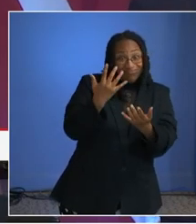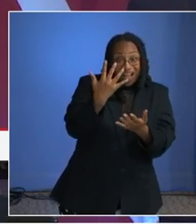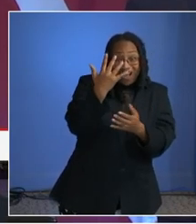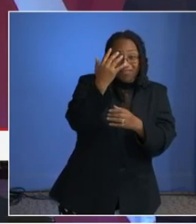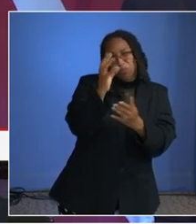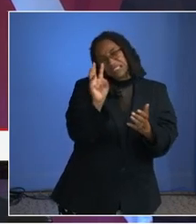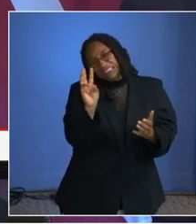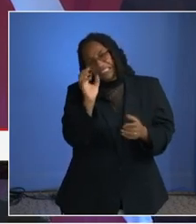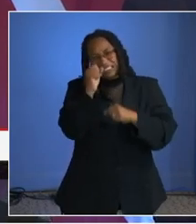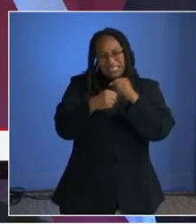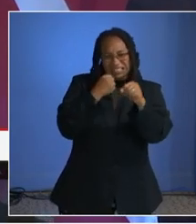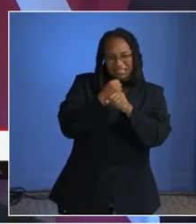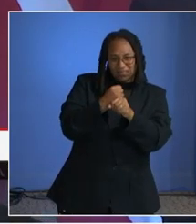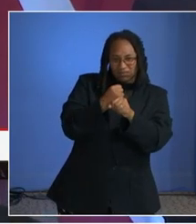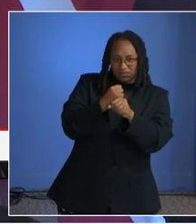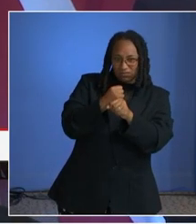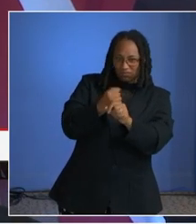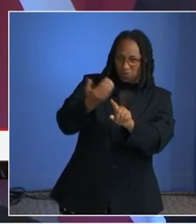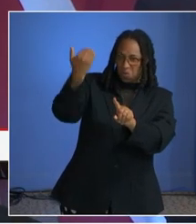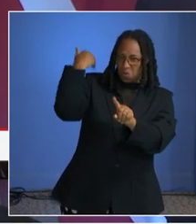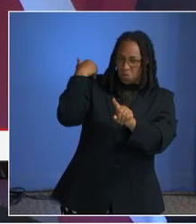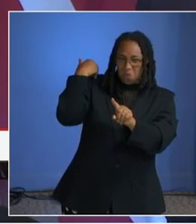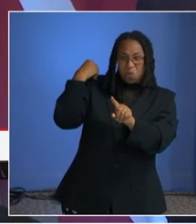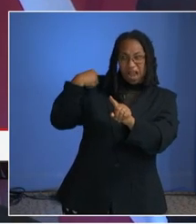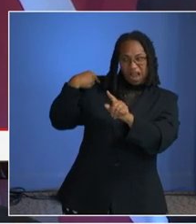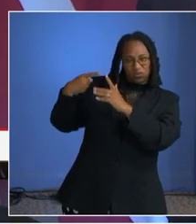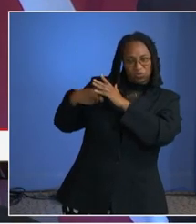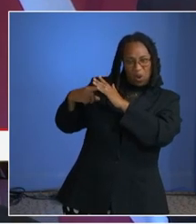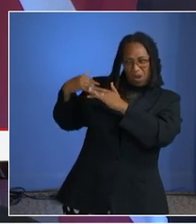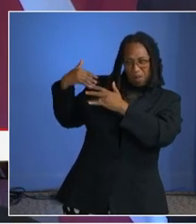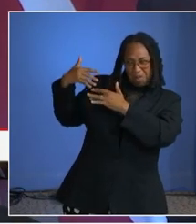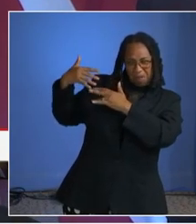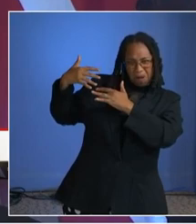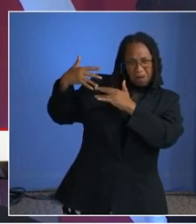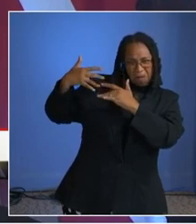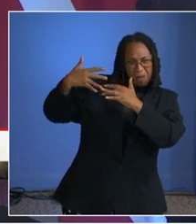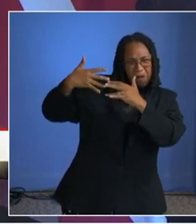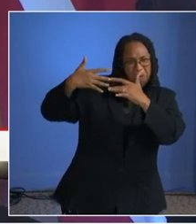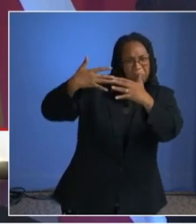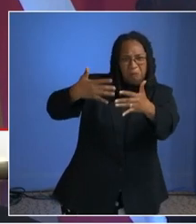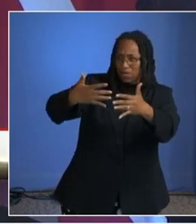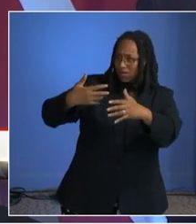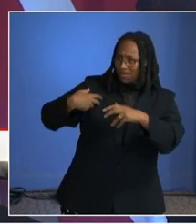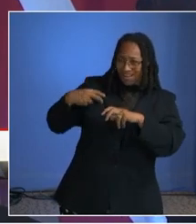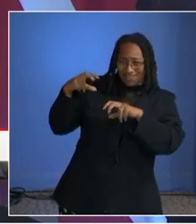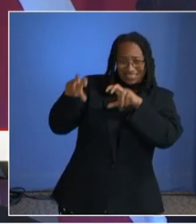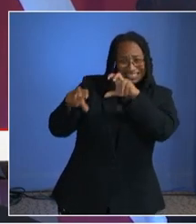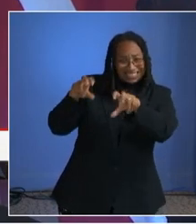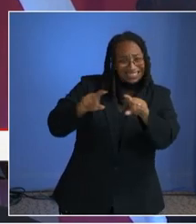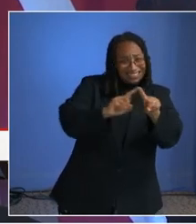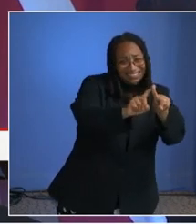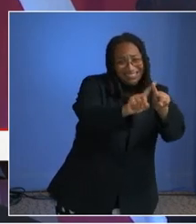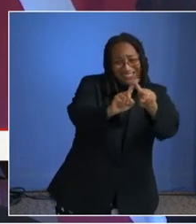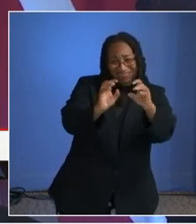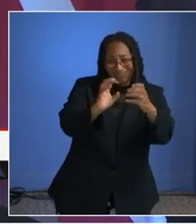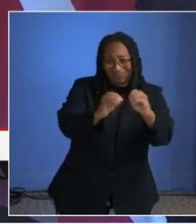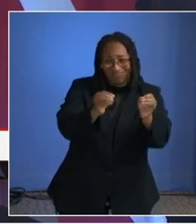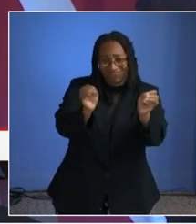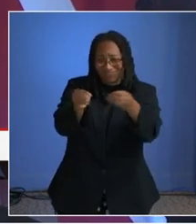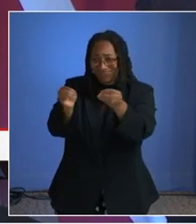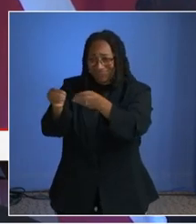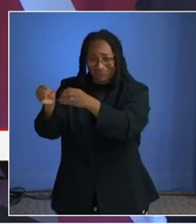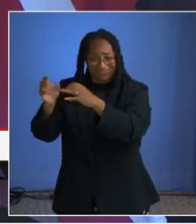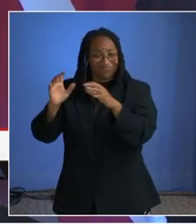is pretty amazing. I think we started out with a $5 million investment in that office, and now it's over $50